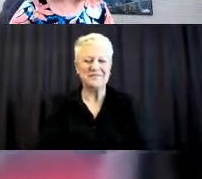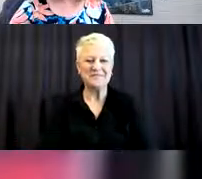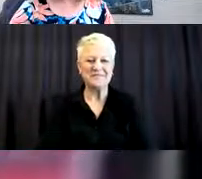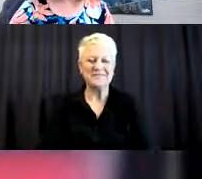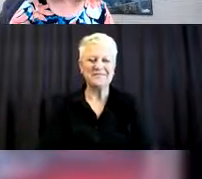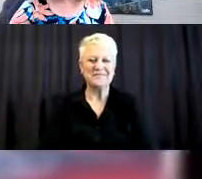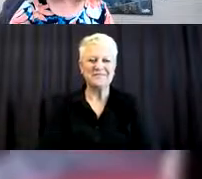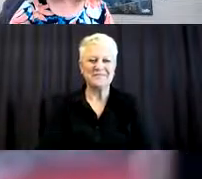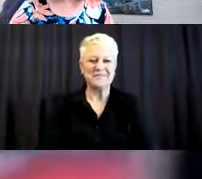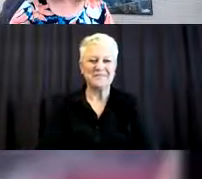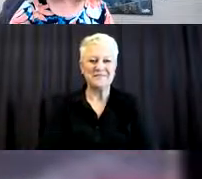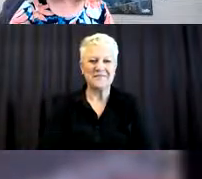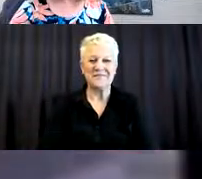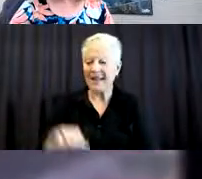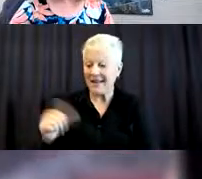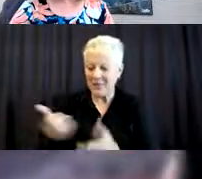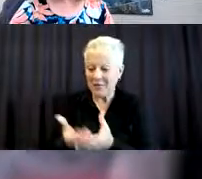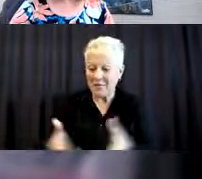Yeah, another pan.